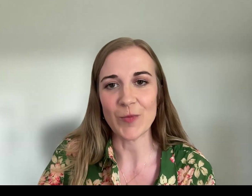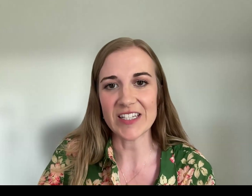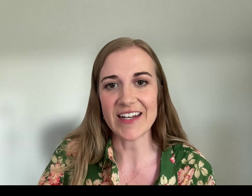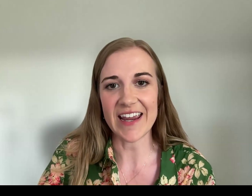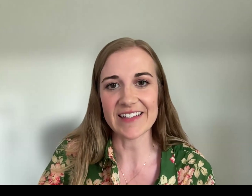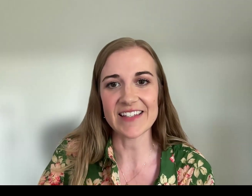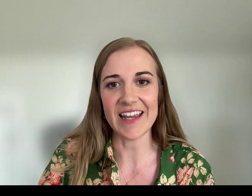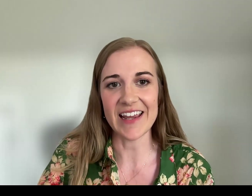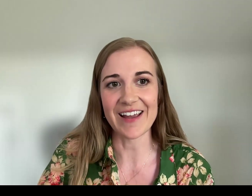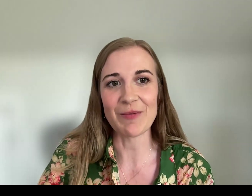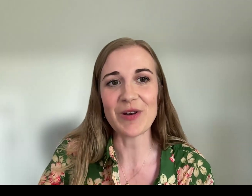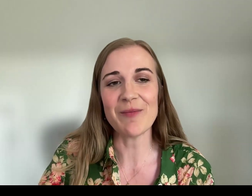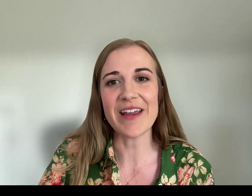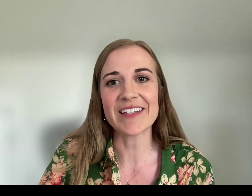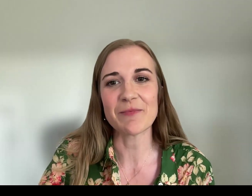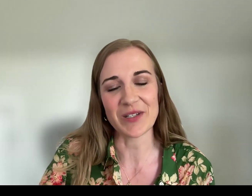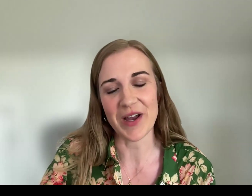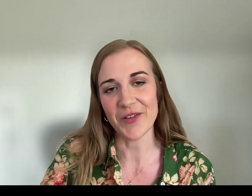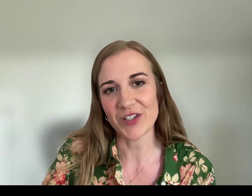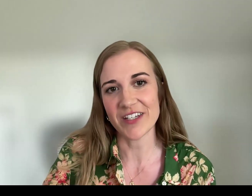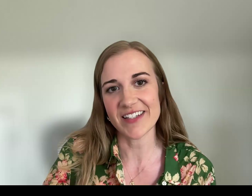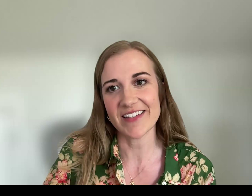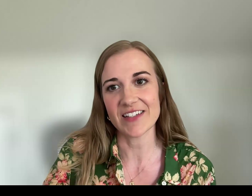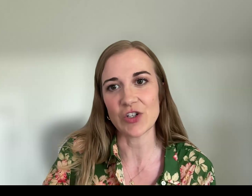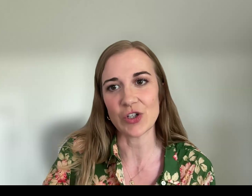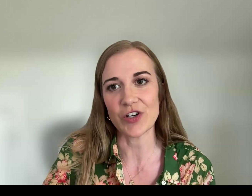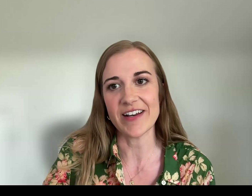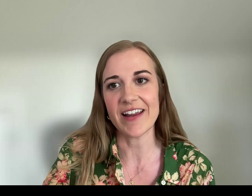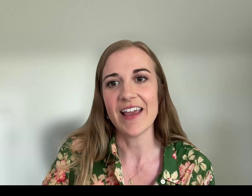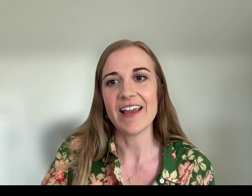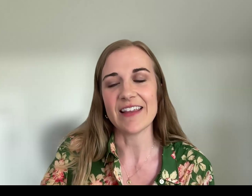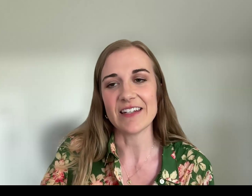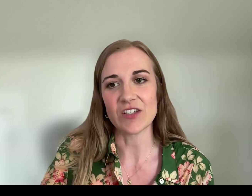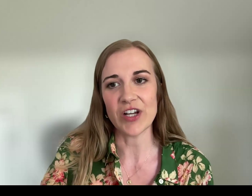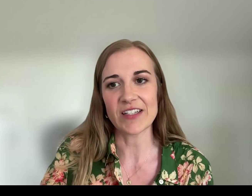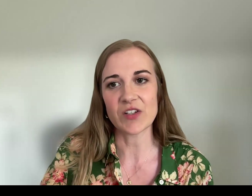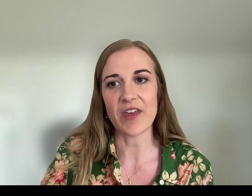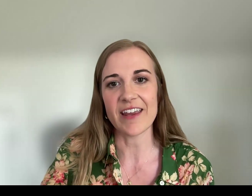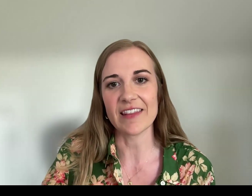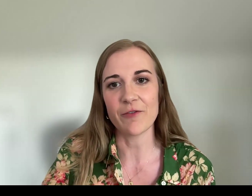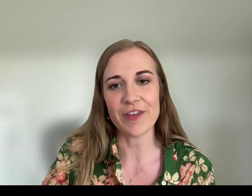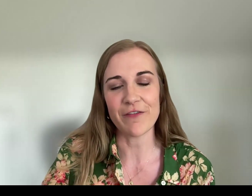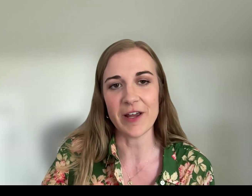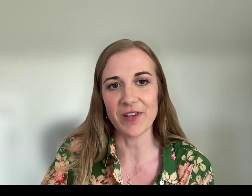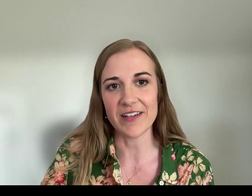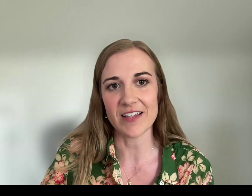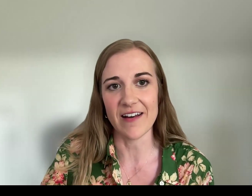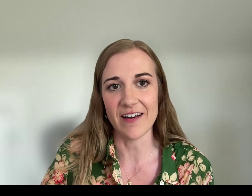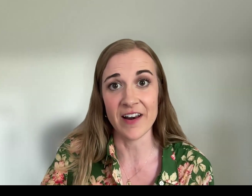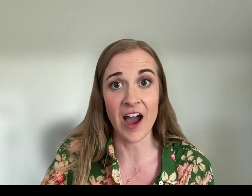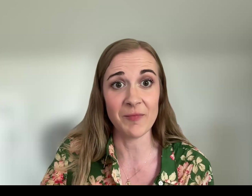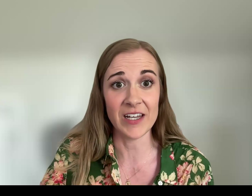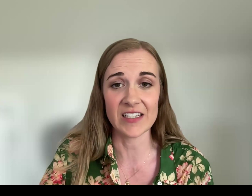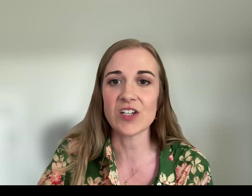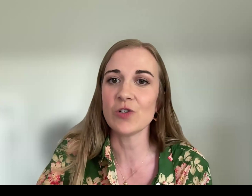an Olmstead case seeking community-based mental health services to children in the district so that they can live with their families